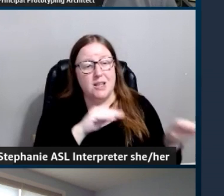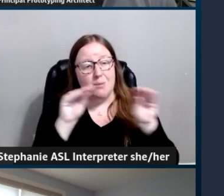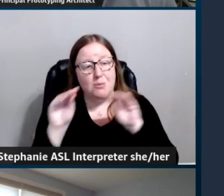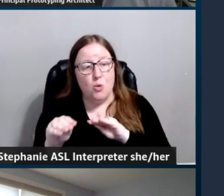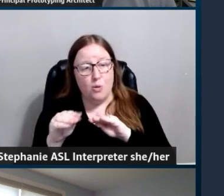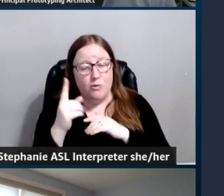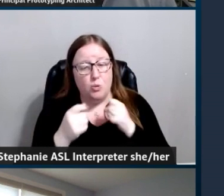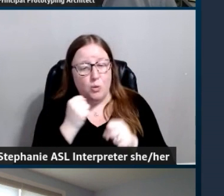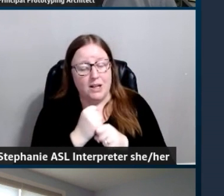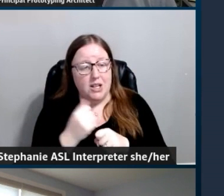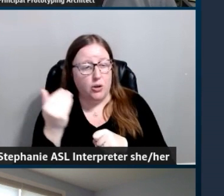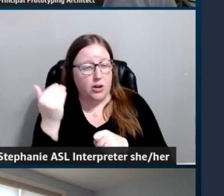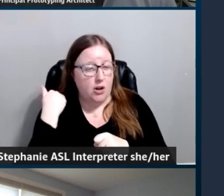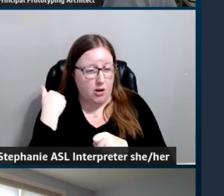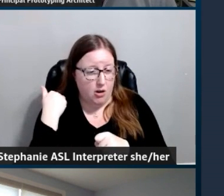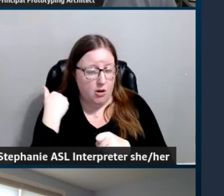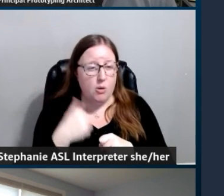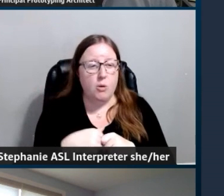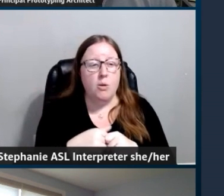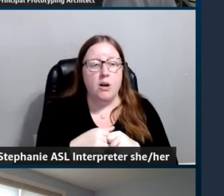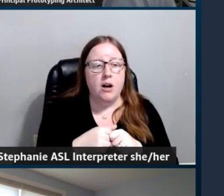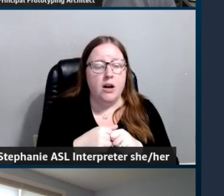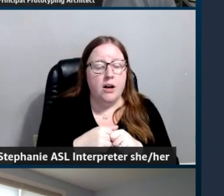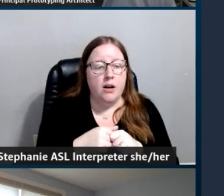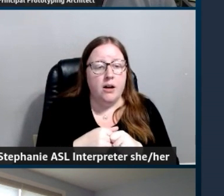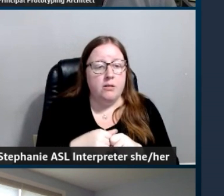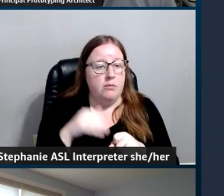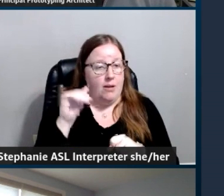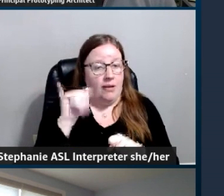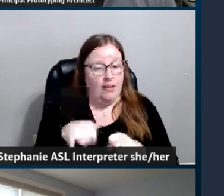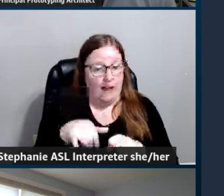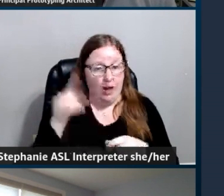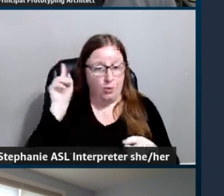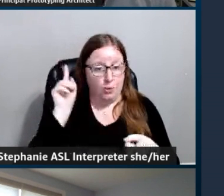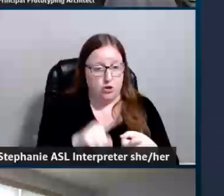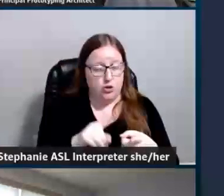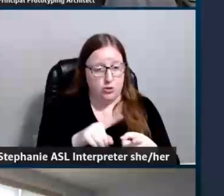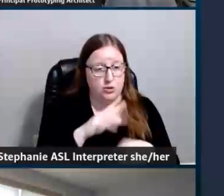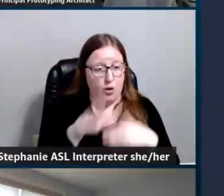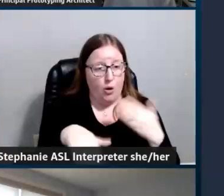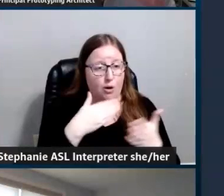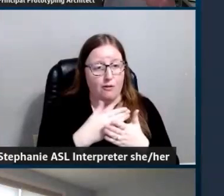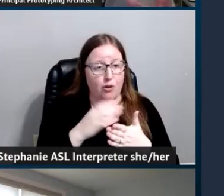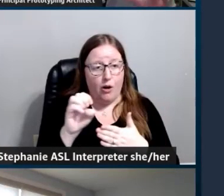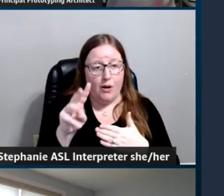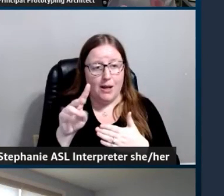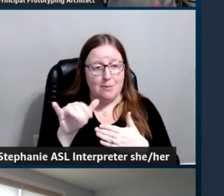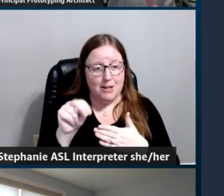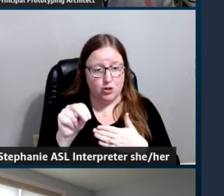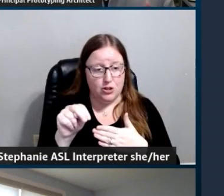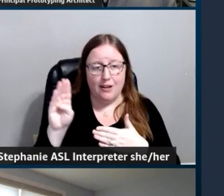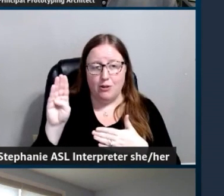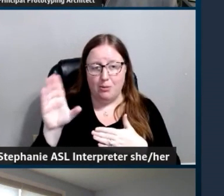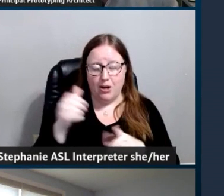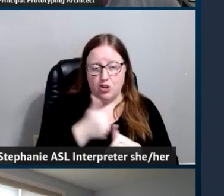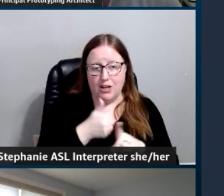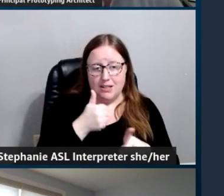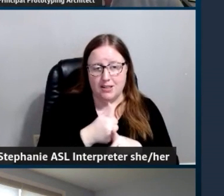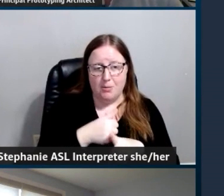year ago, maybe 6 months. And that actually reduced the overall emissions of the blockchain itself by